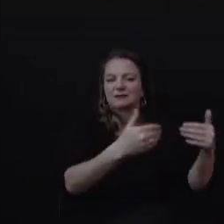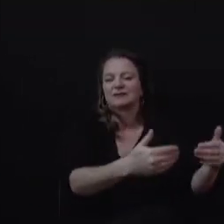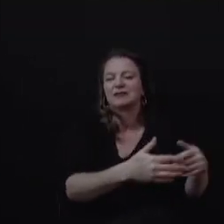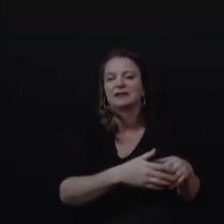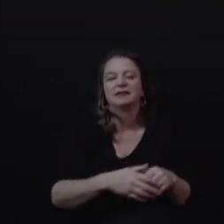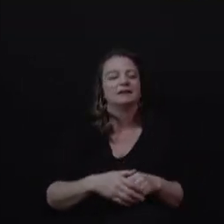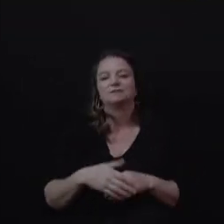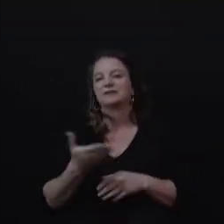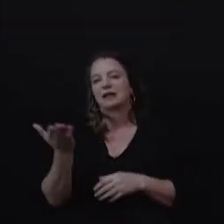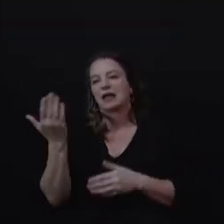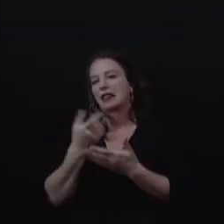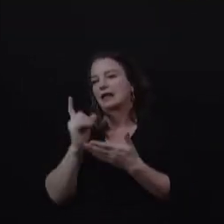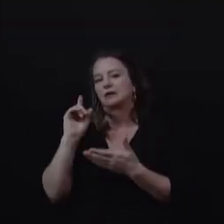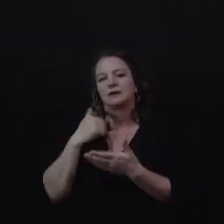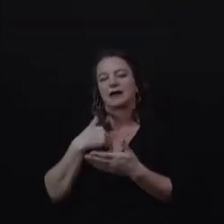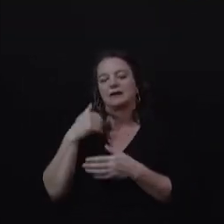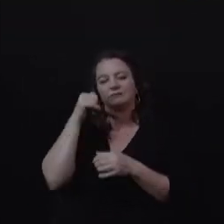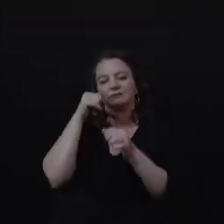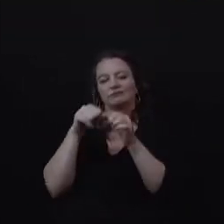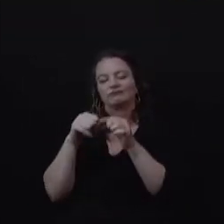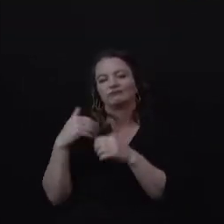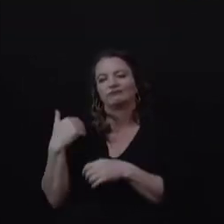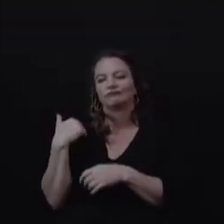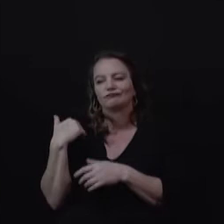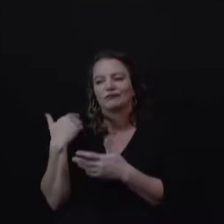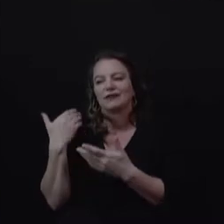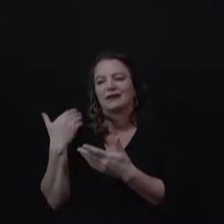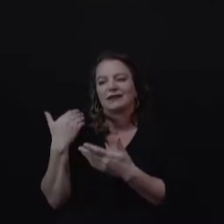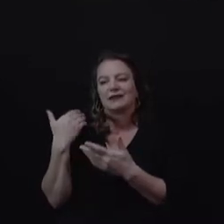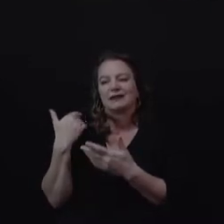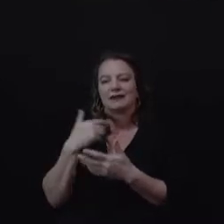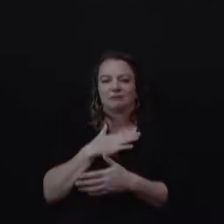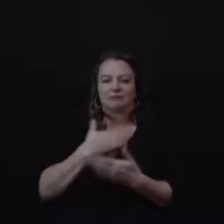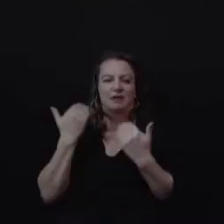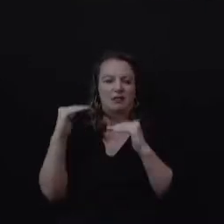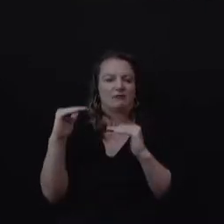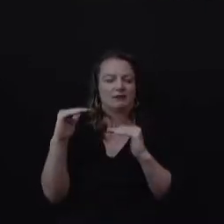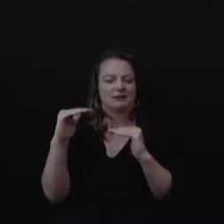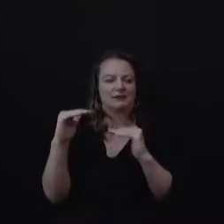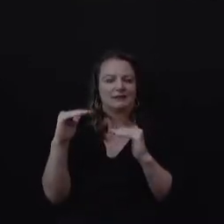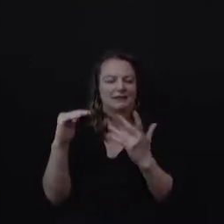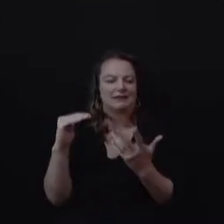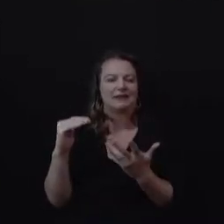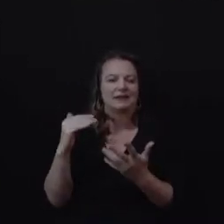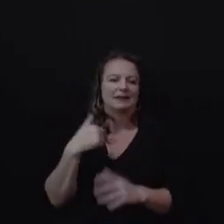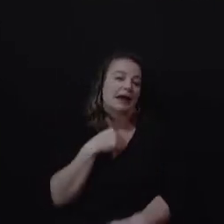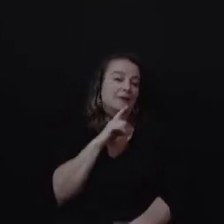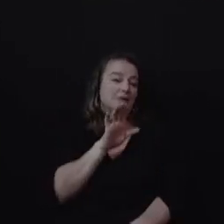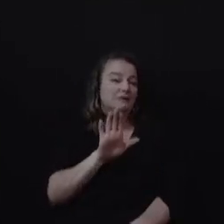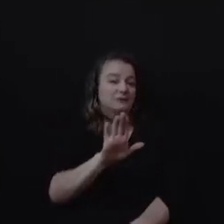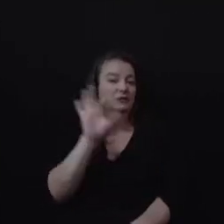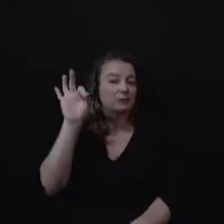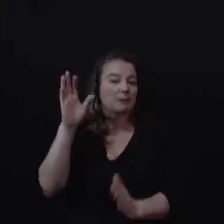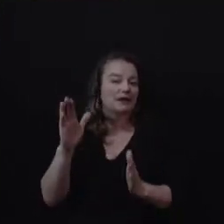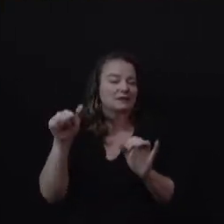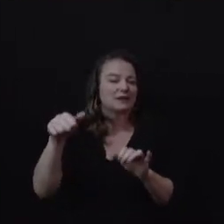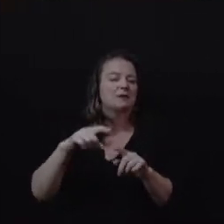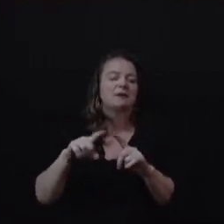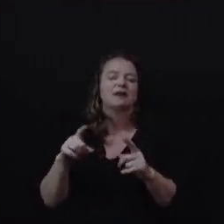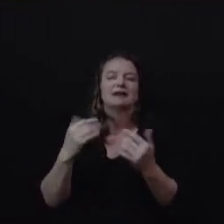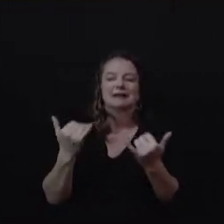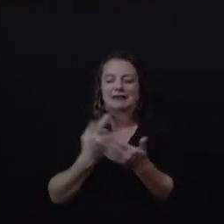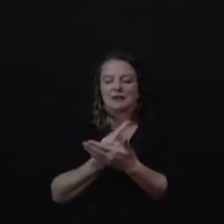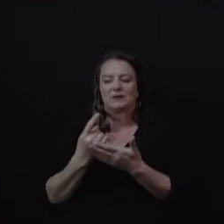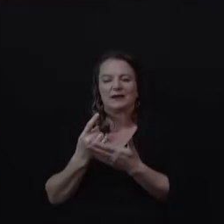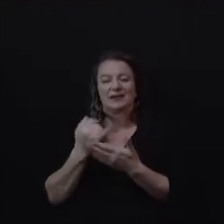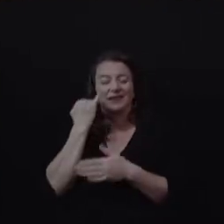week reminded me how limited I am, even as one of your pastors. It reminded me this week that if